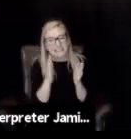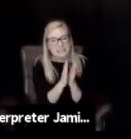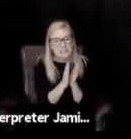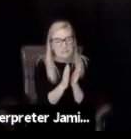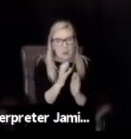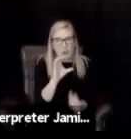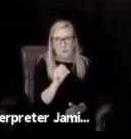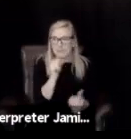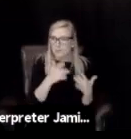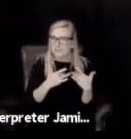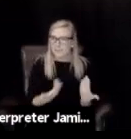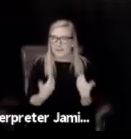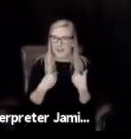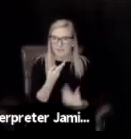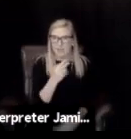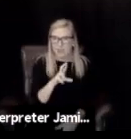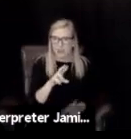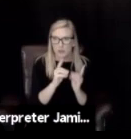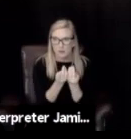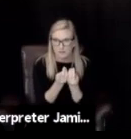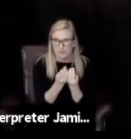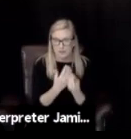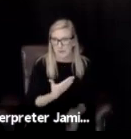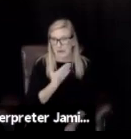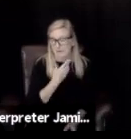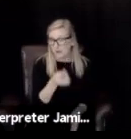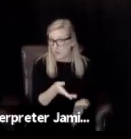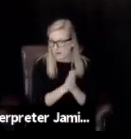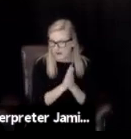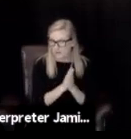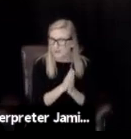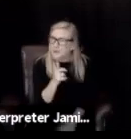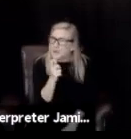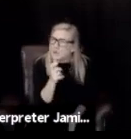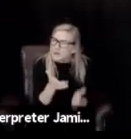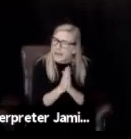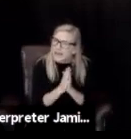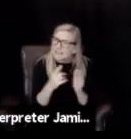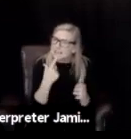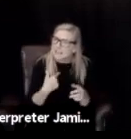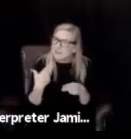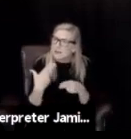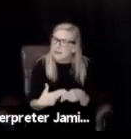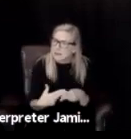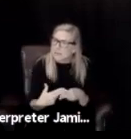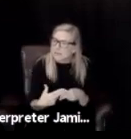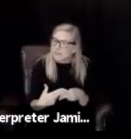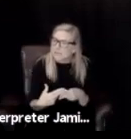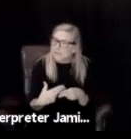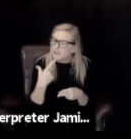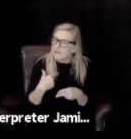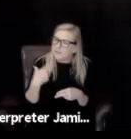HR department. So I'm really glad you asked that question. Who asked that question? Just the first name, not the last name,